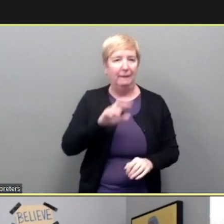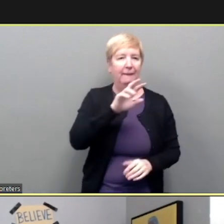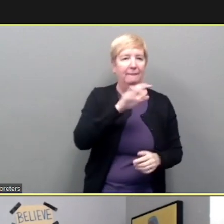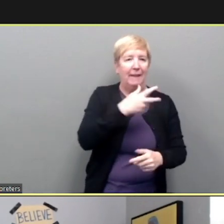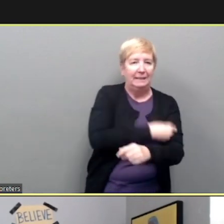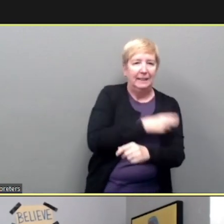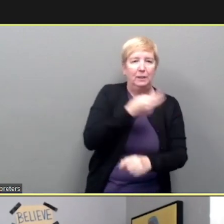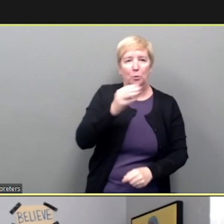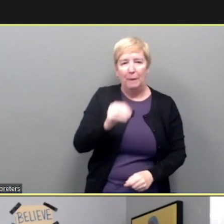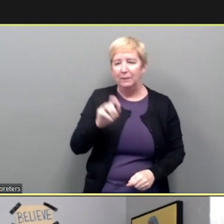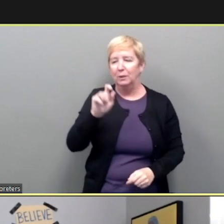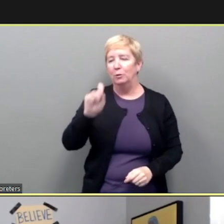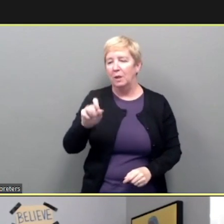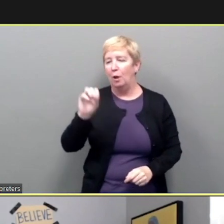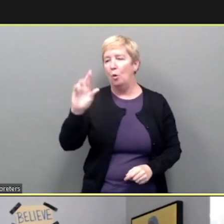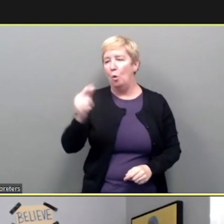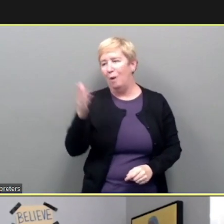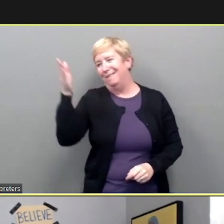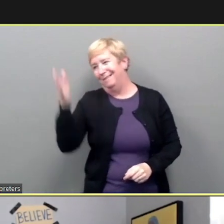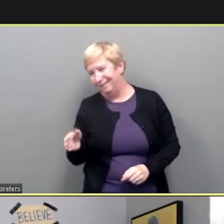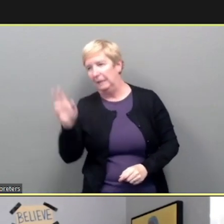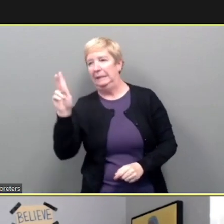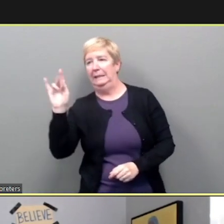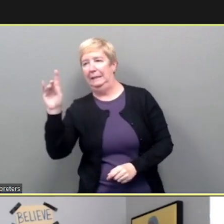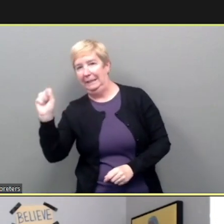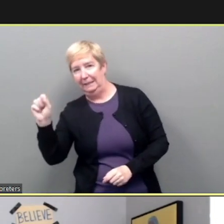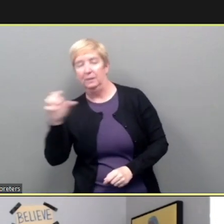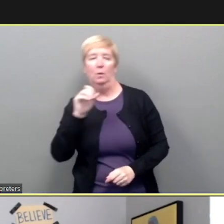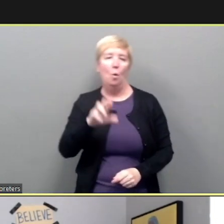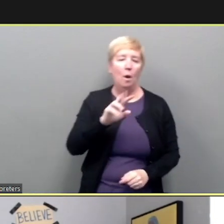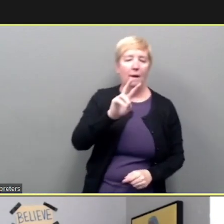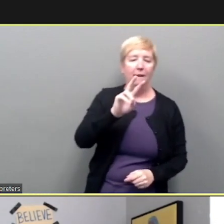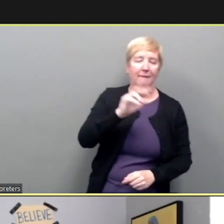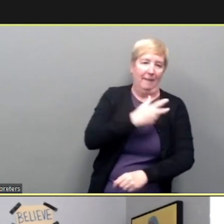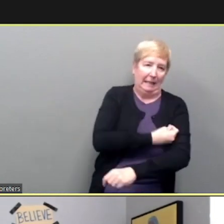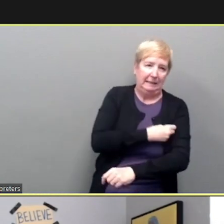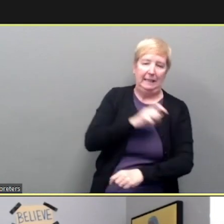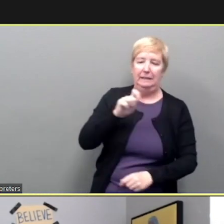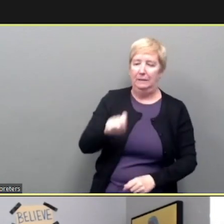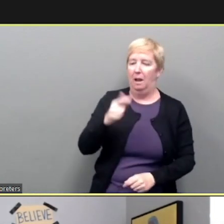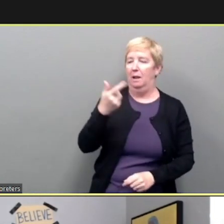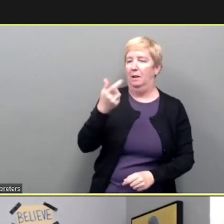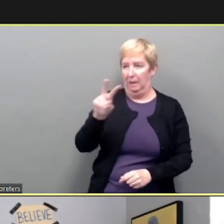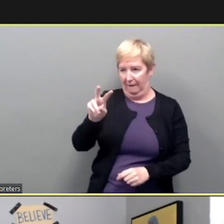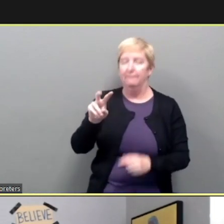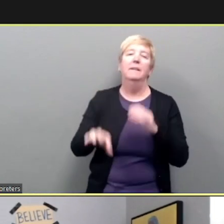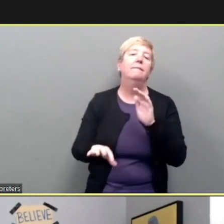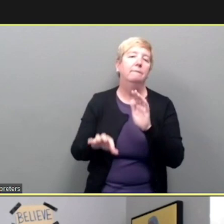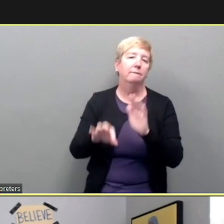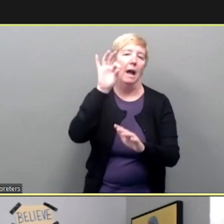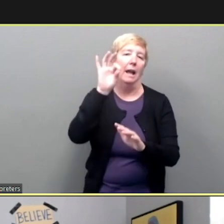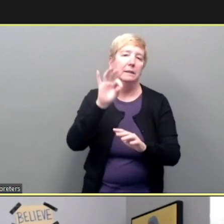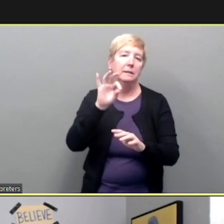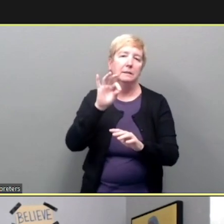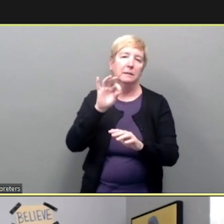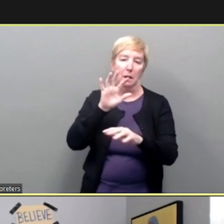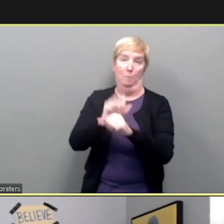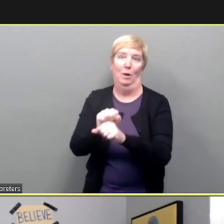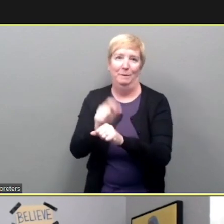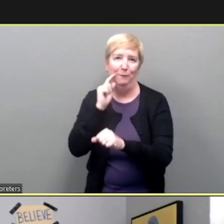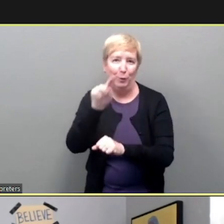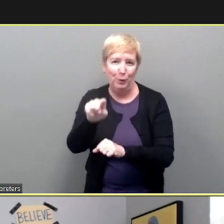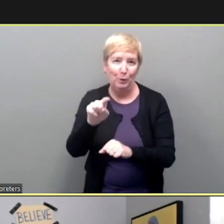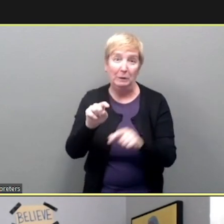vaccinenewmexico.org/kids, or also look on vaccines.gov to find a vaccine site near you. So it looks like a lot. It's because